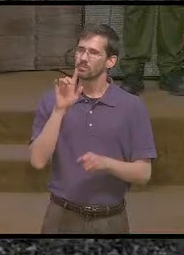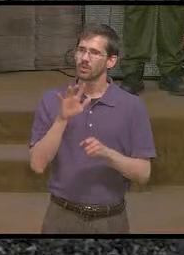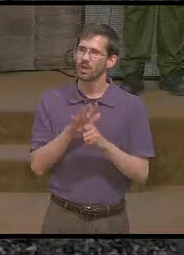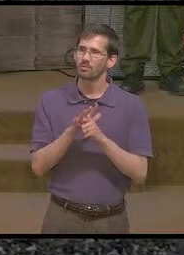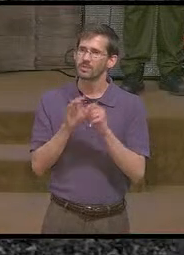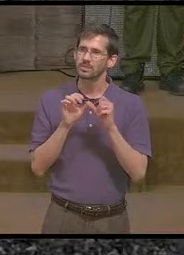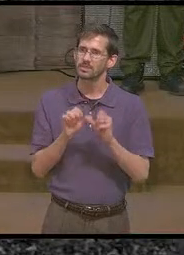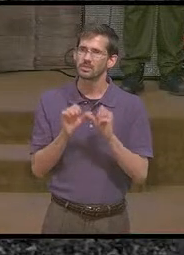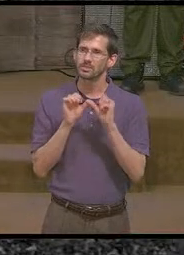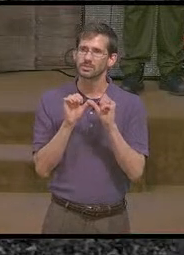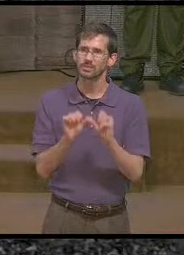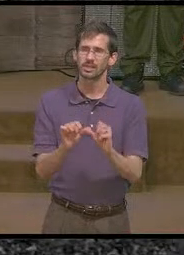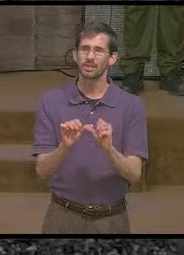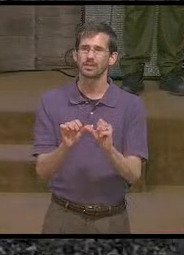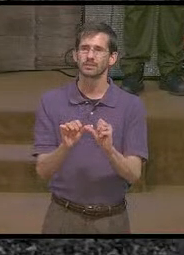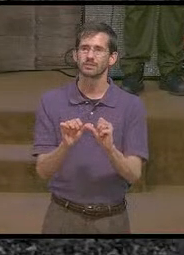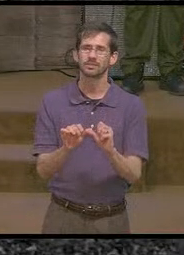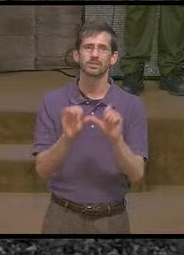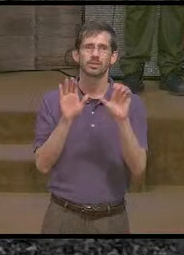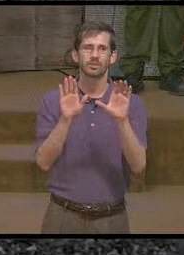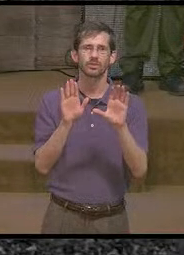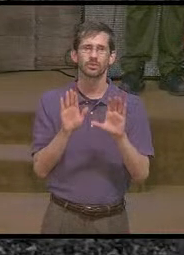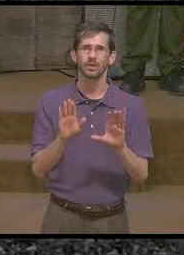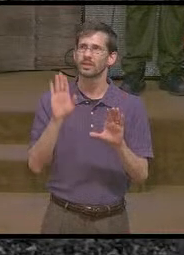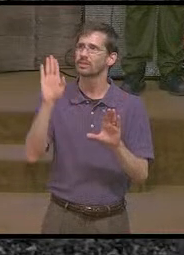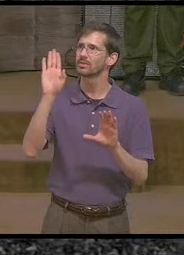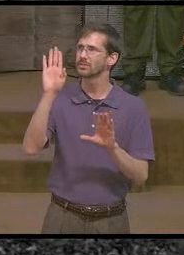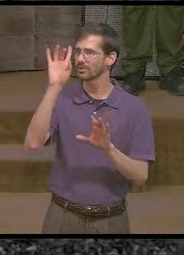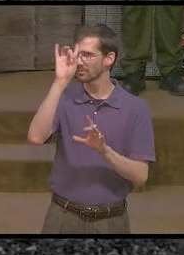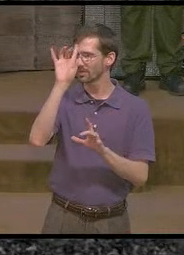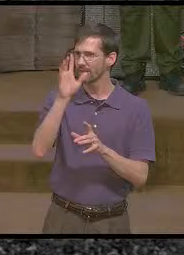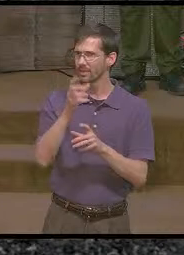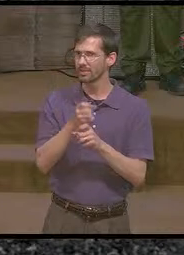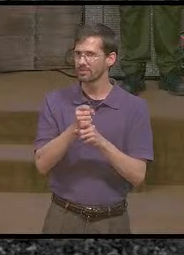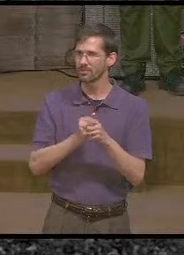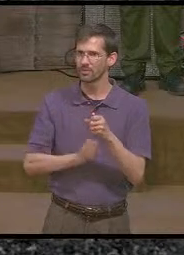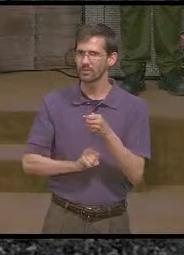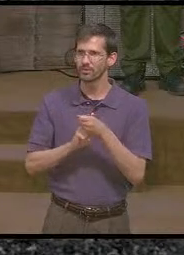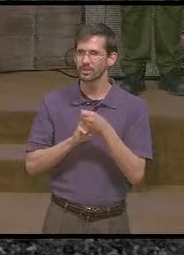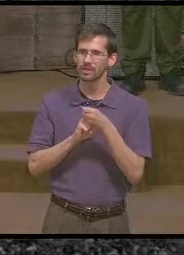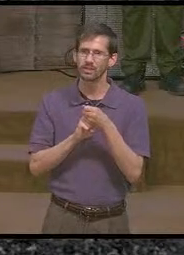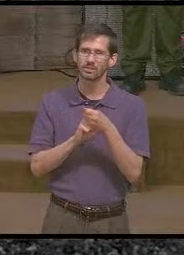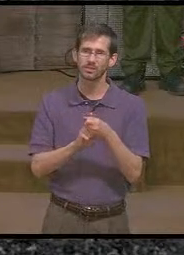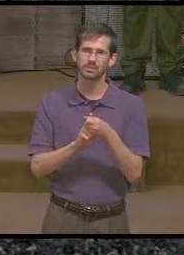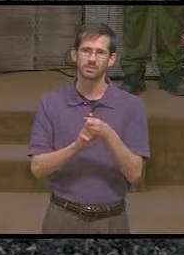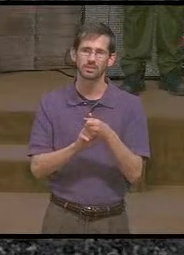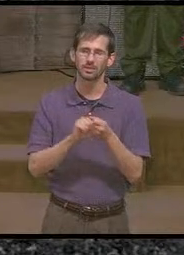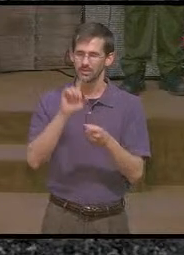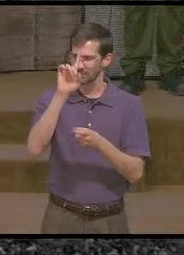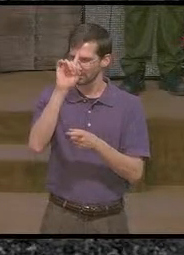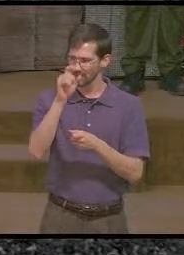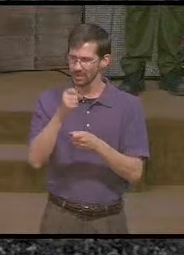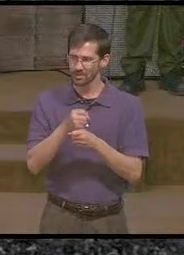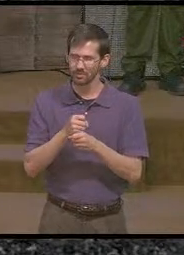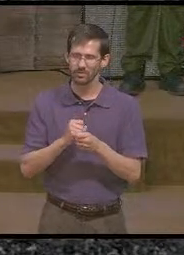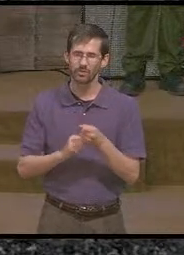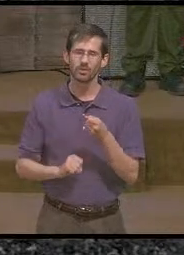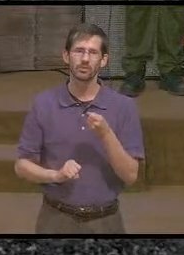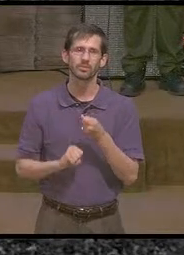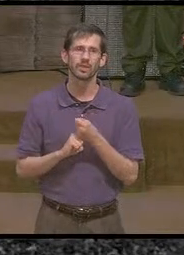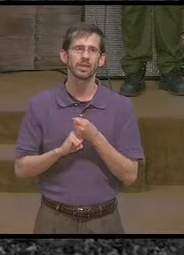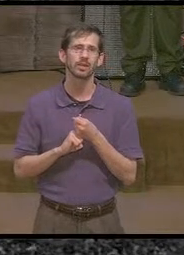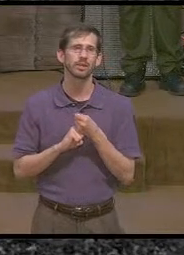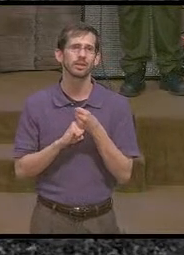Your promise still stands. Great is your faithfulness,